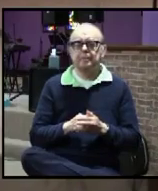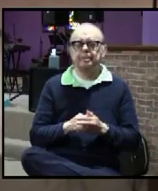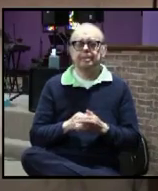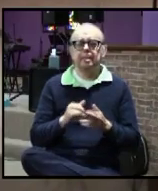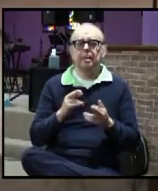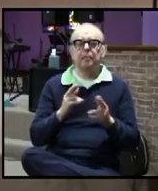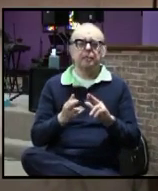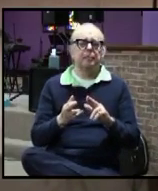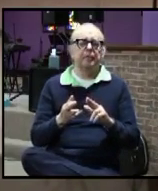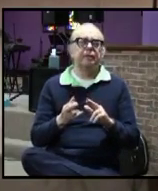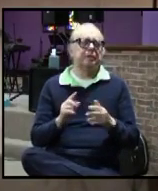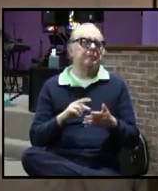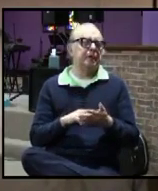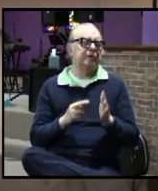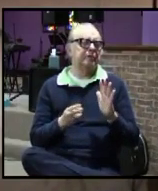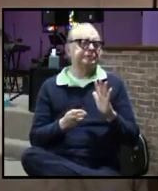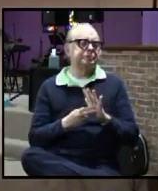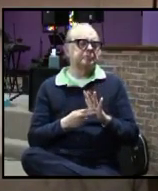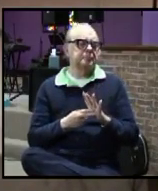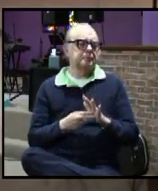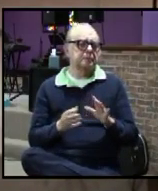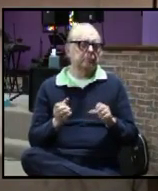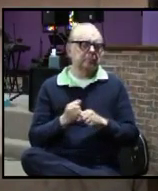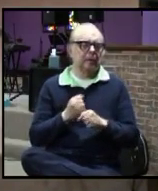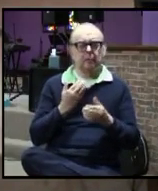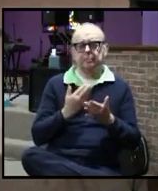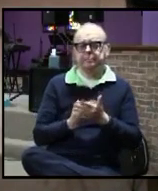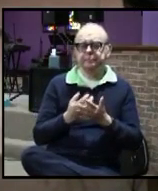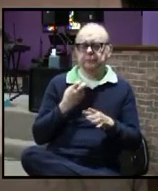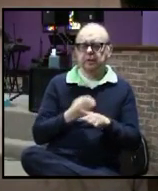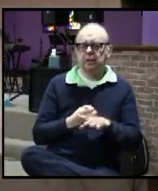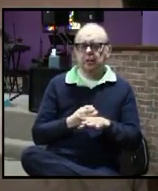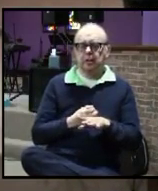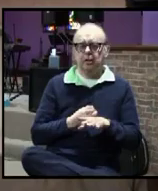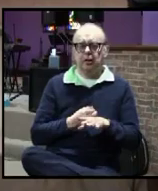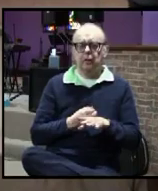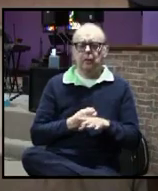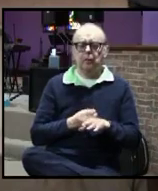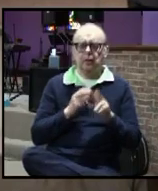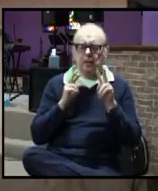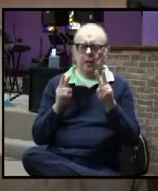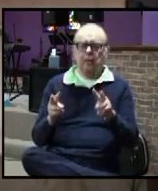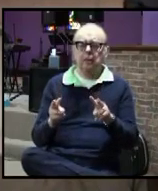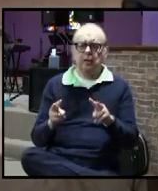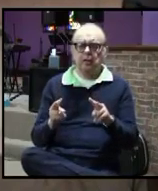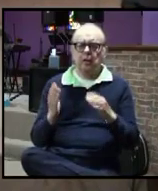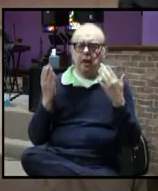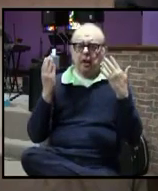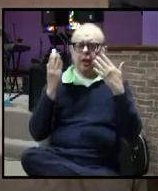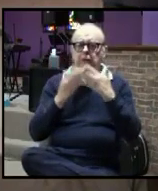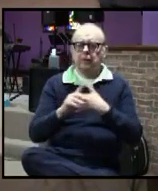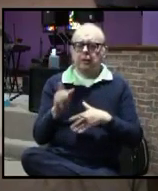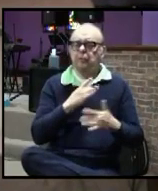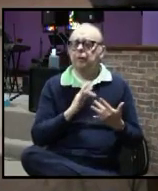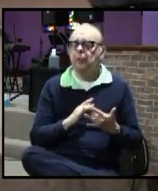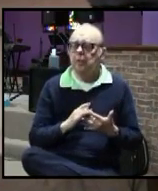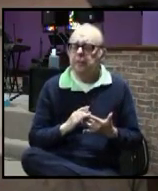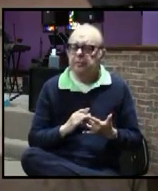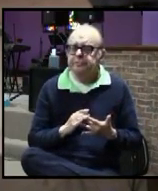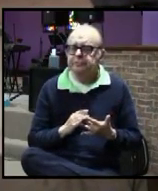Here's what repentance really is. When you get a good, hard, cold look at the darkness in your heart